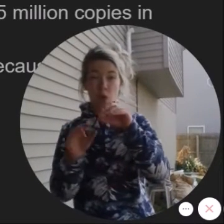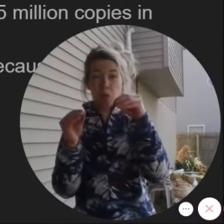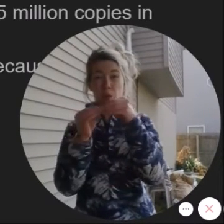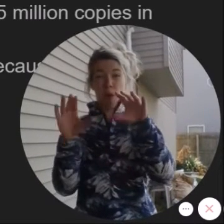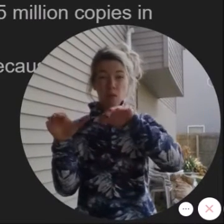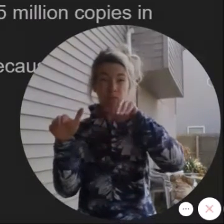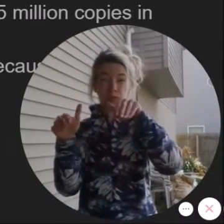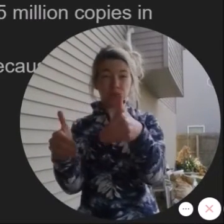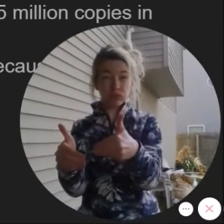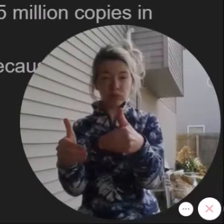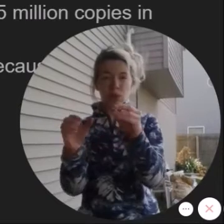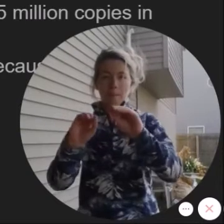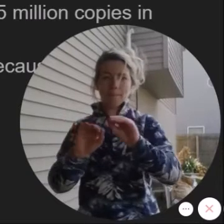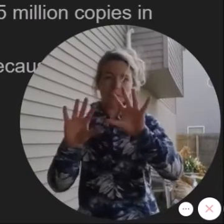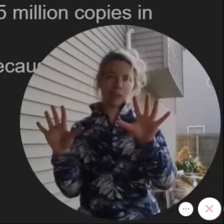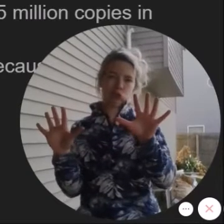sorcerer.